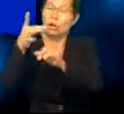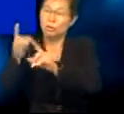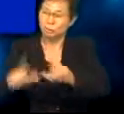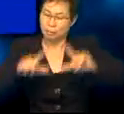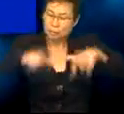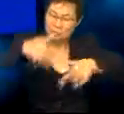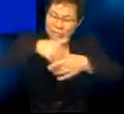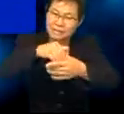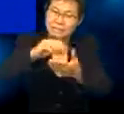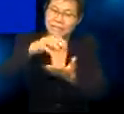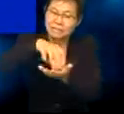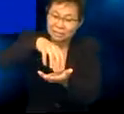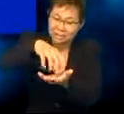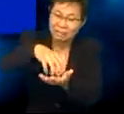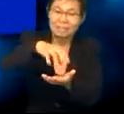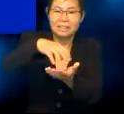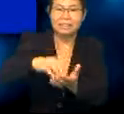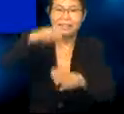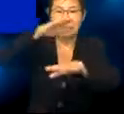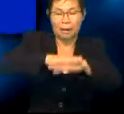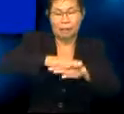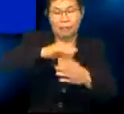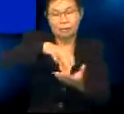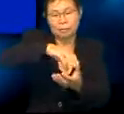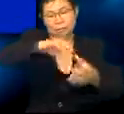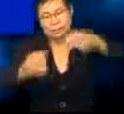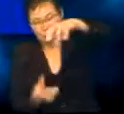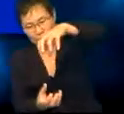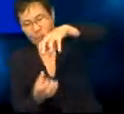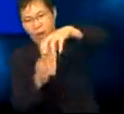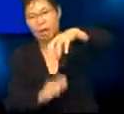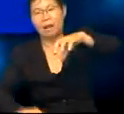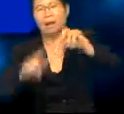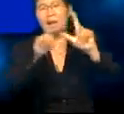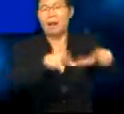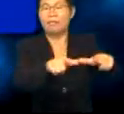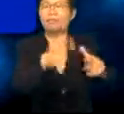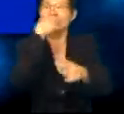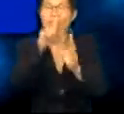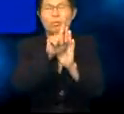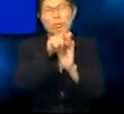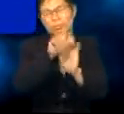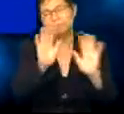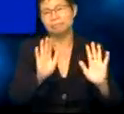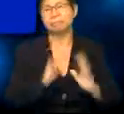the gel. The gel is placed upside down and left for a while.